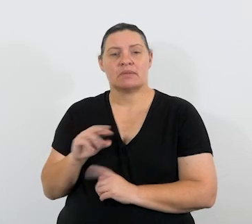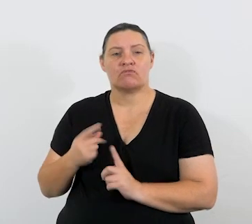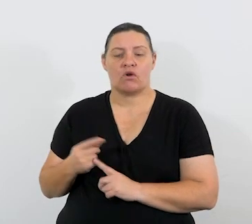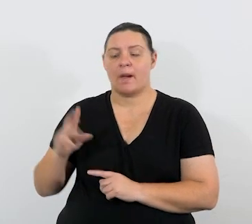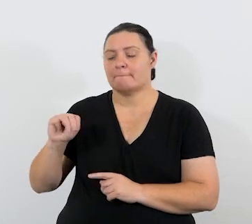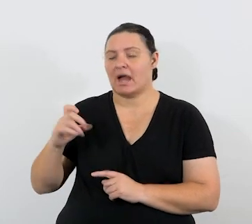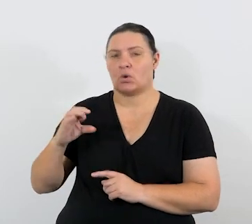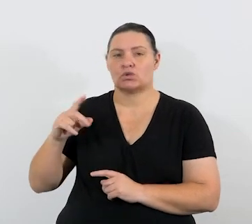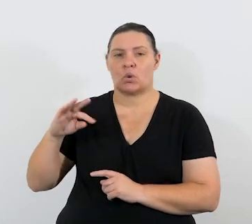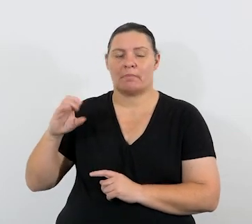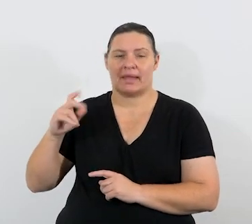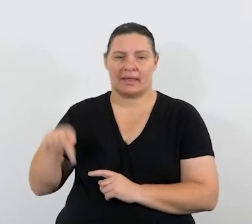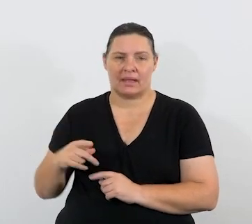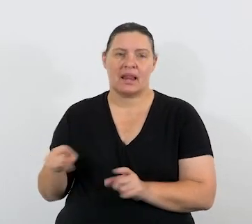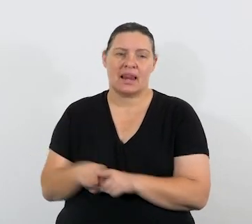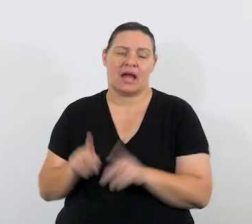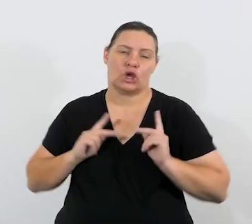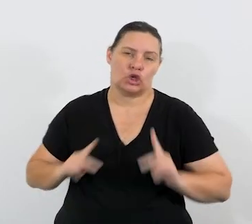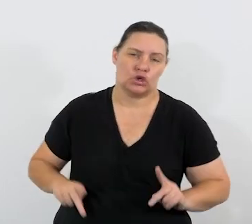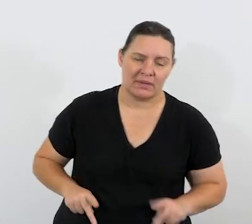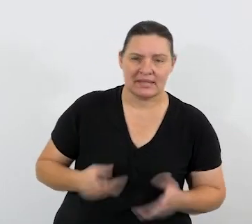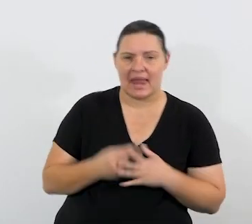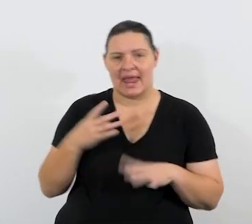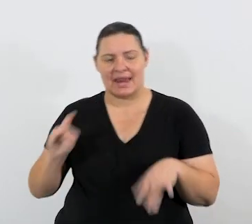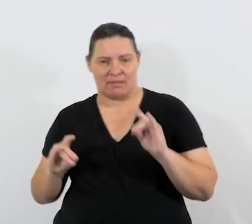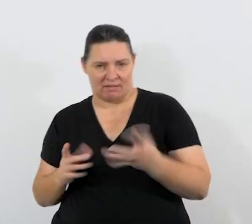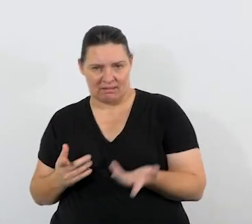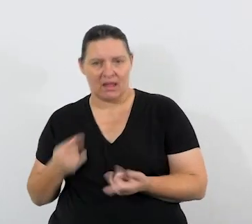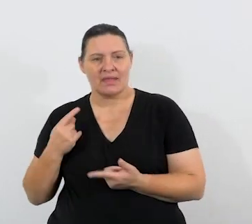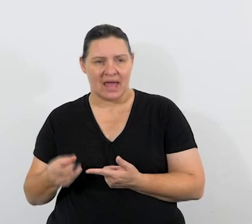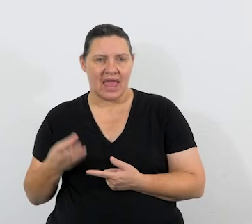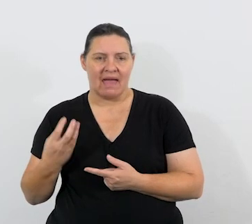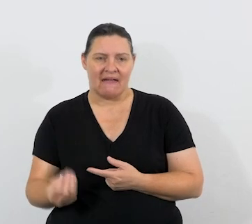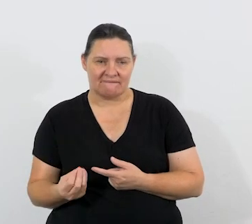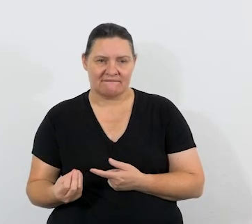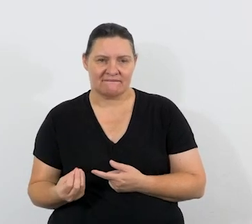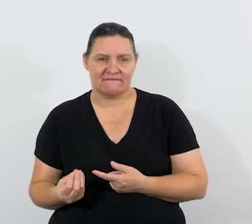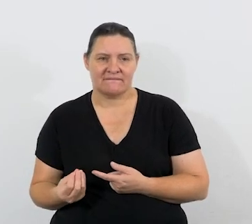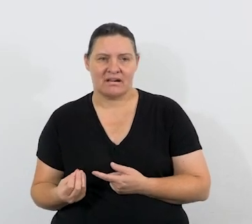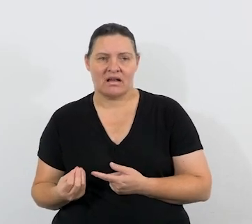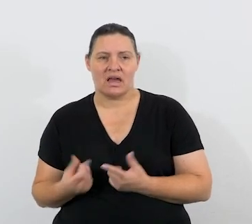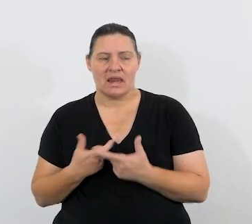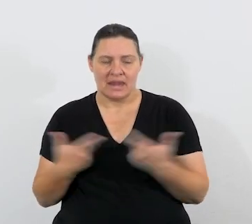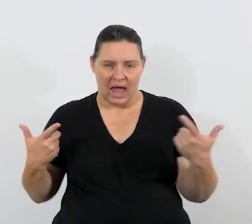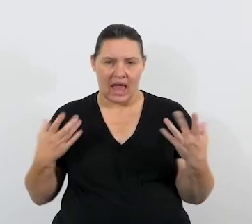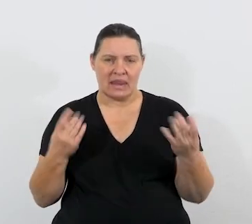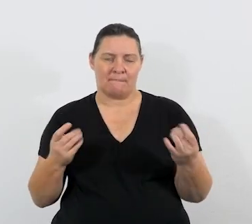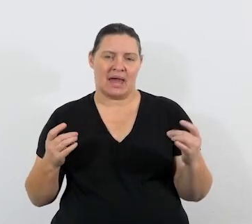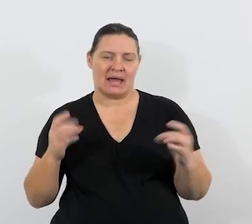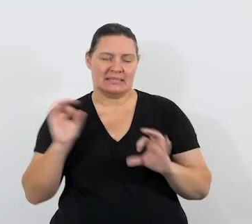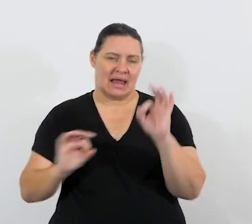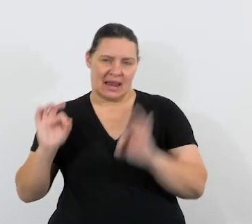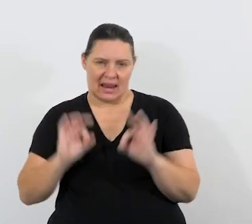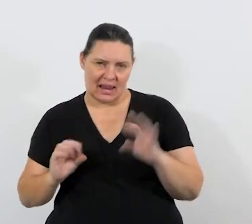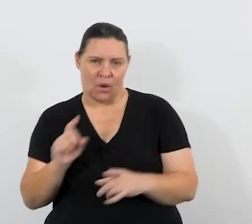speaking about macroscopic organisms like human beings and animal, they consist of large numbers of